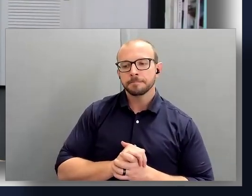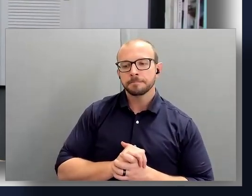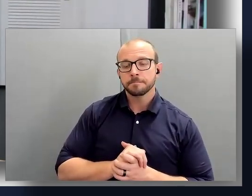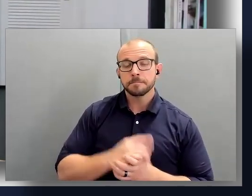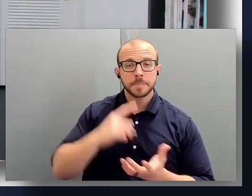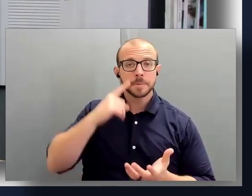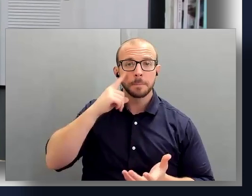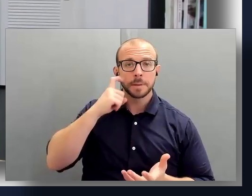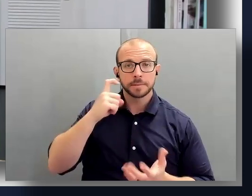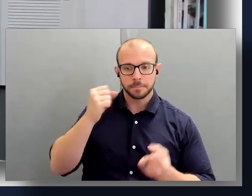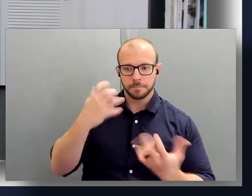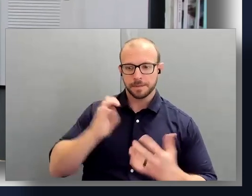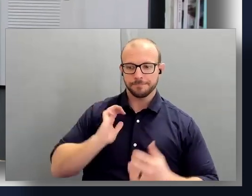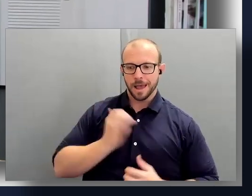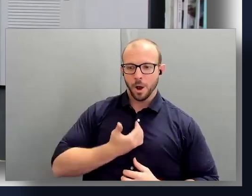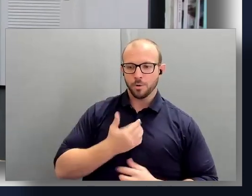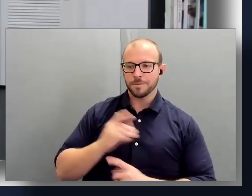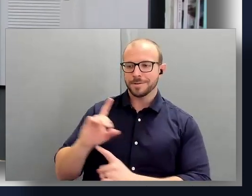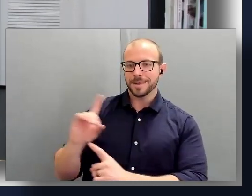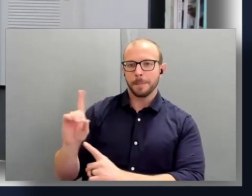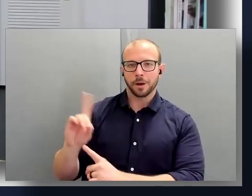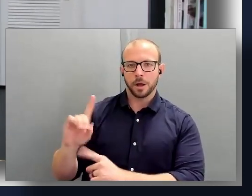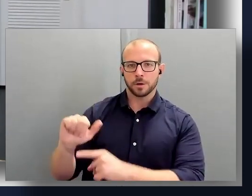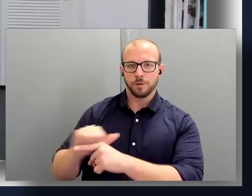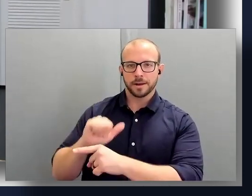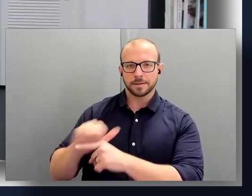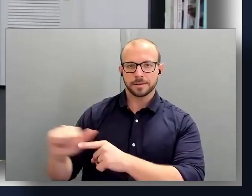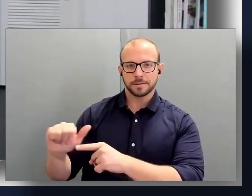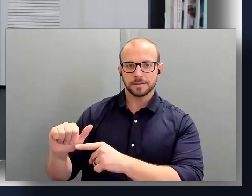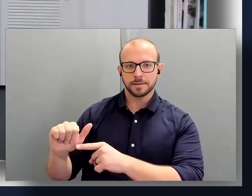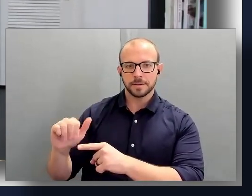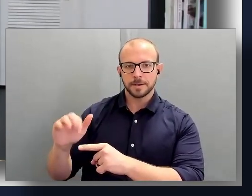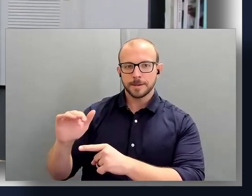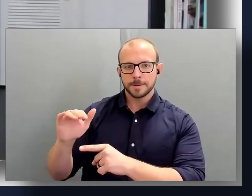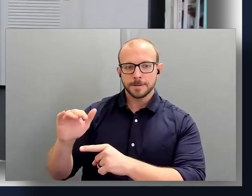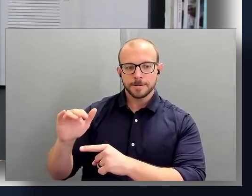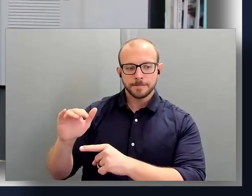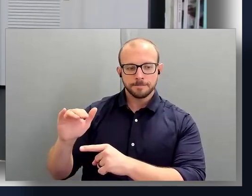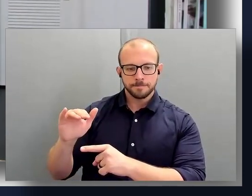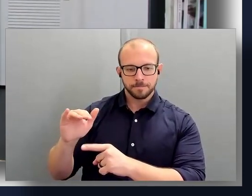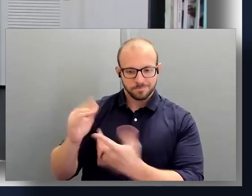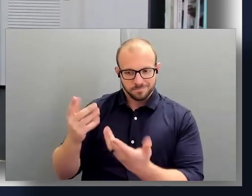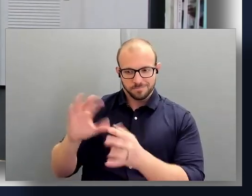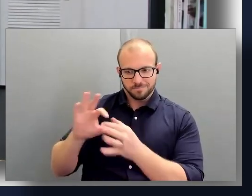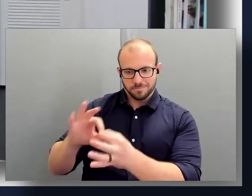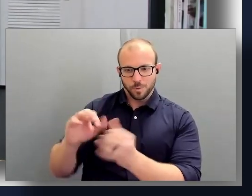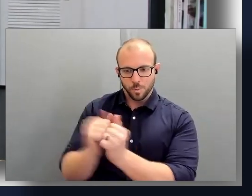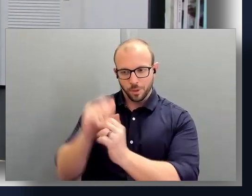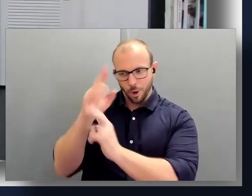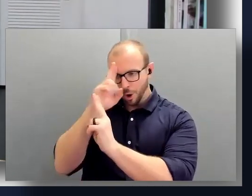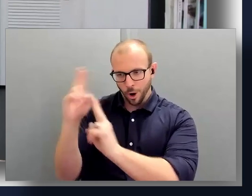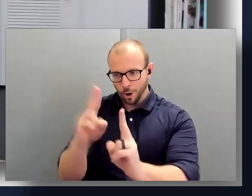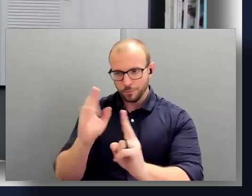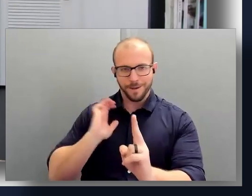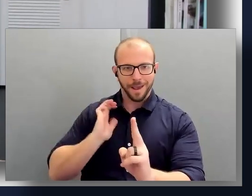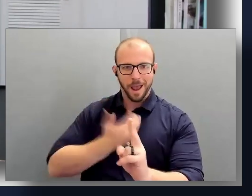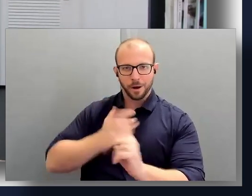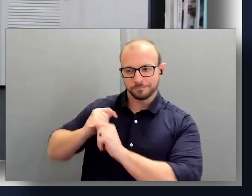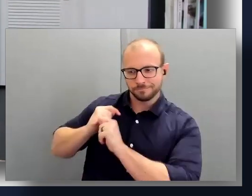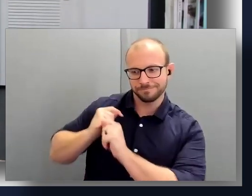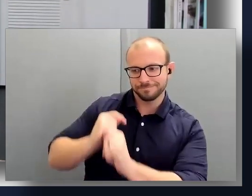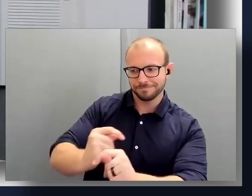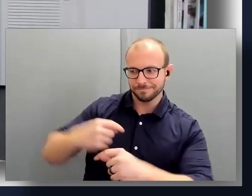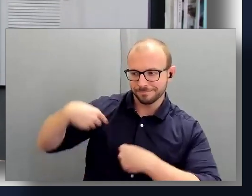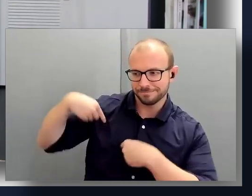because many of our democratic practices rest on honoring our